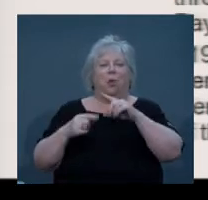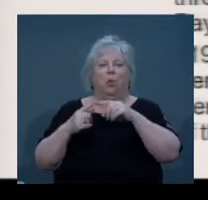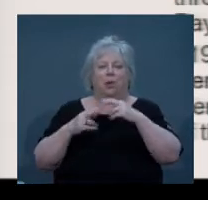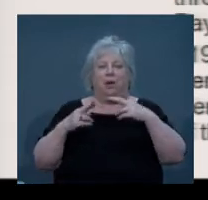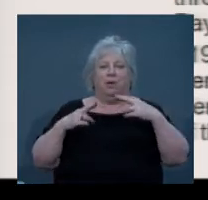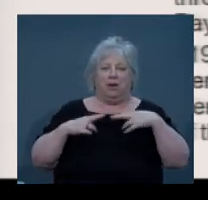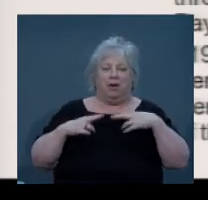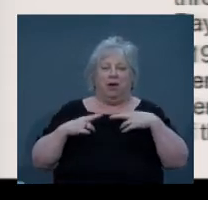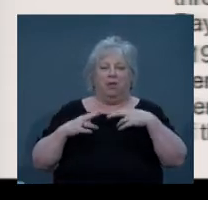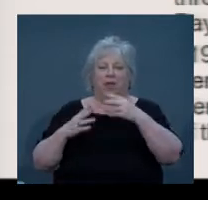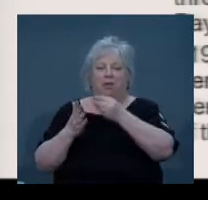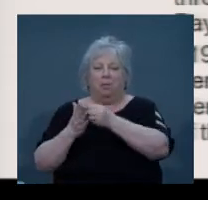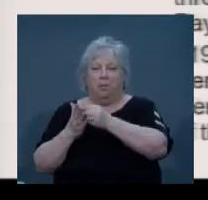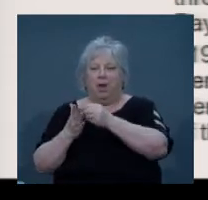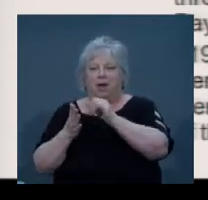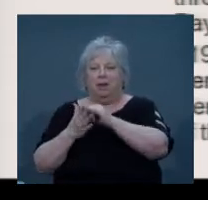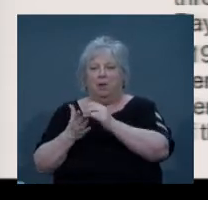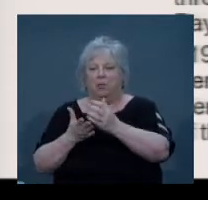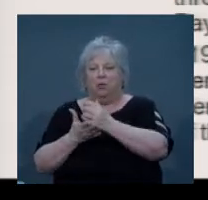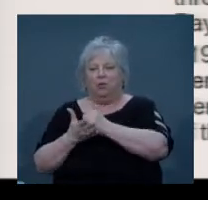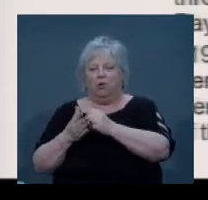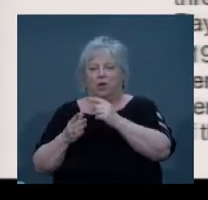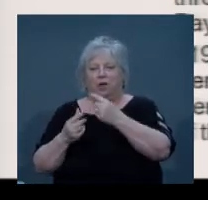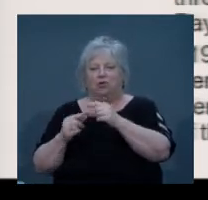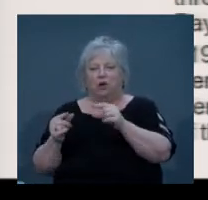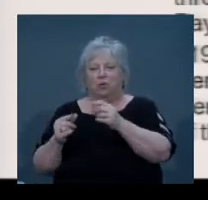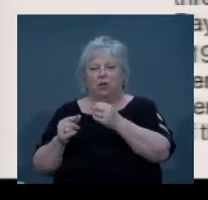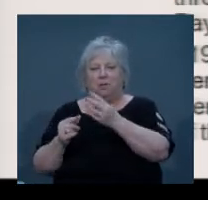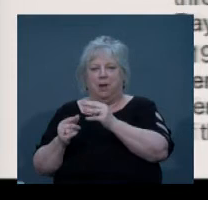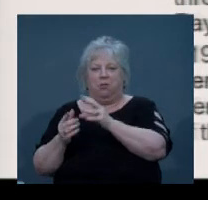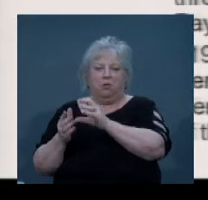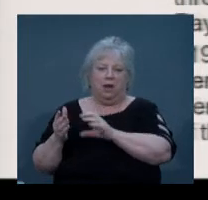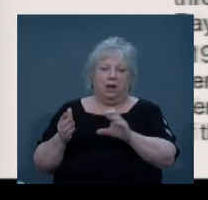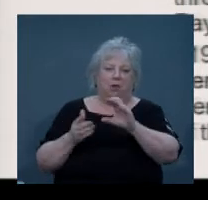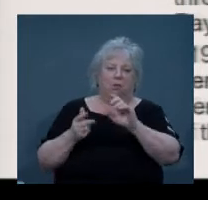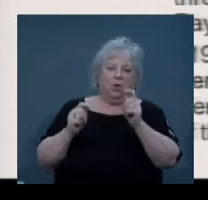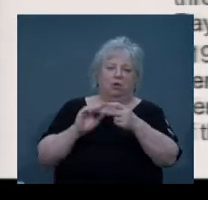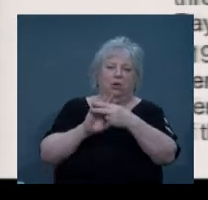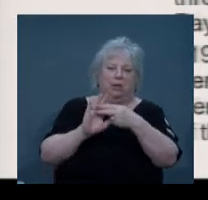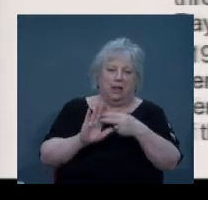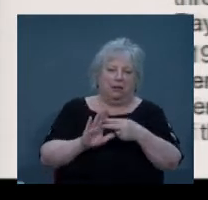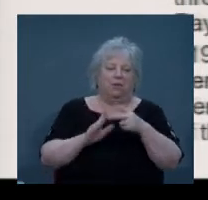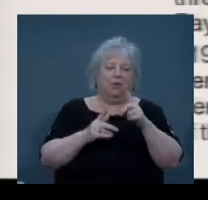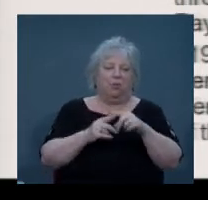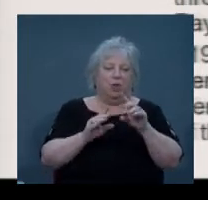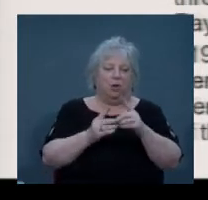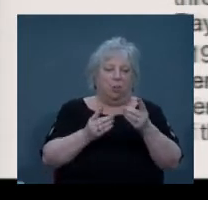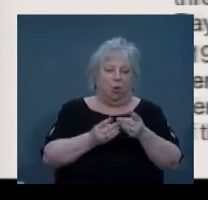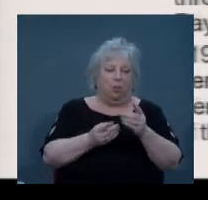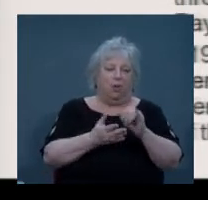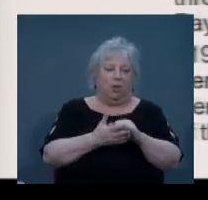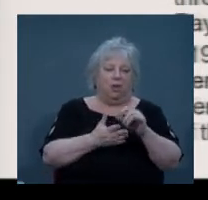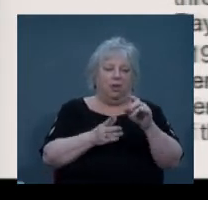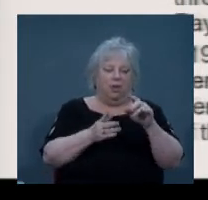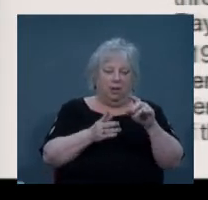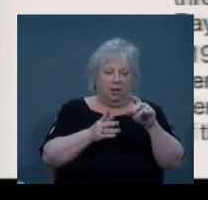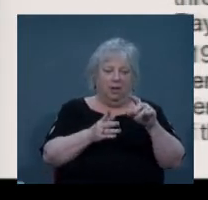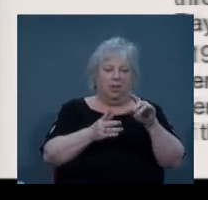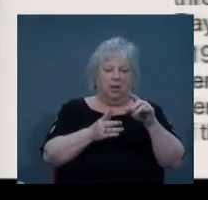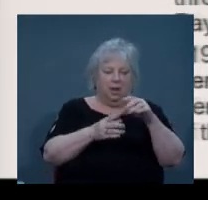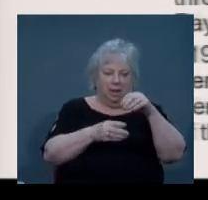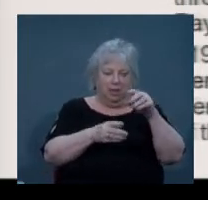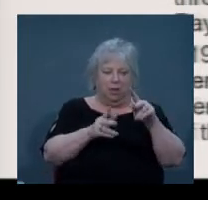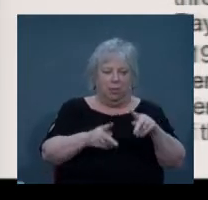they retire, we take the money that was accrued in general administration and we reclassify it to the department where that happened to offset the